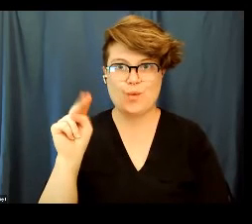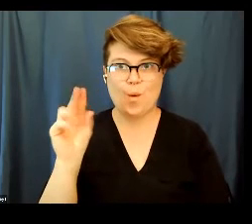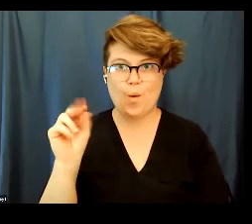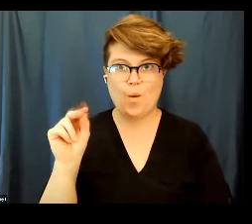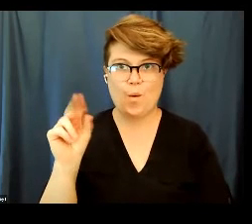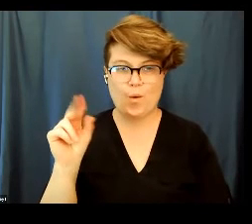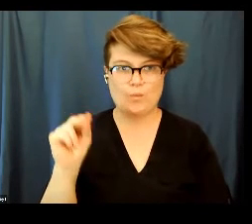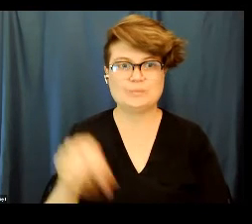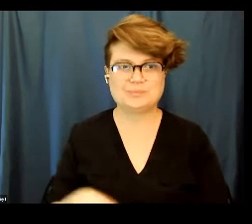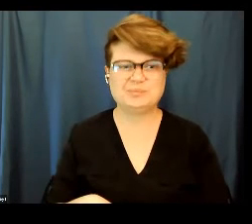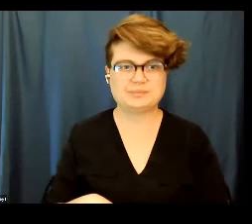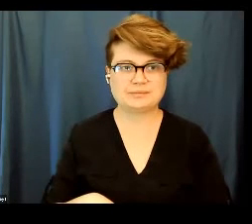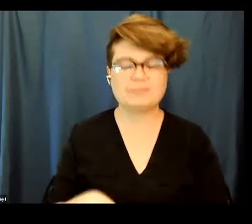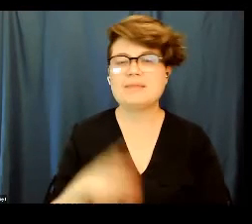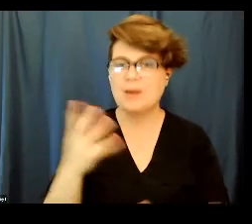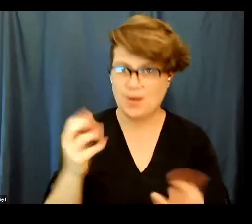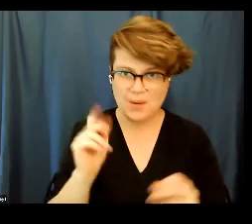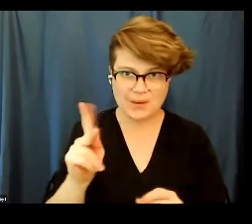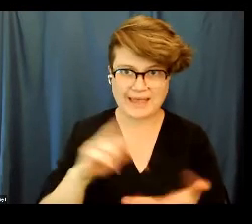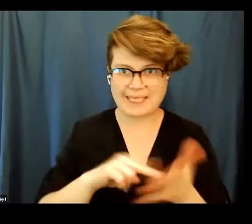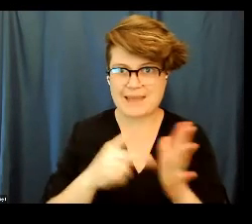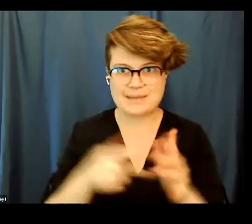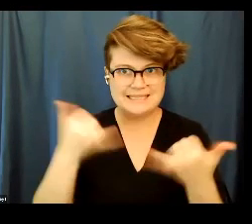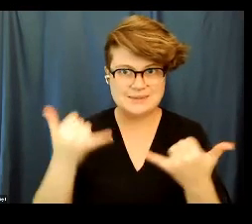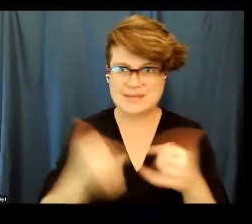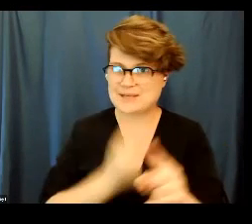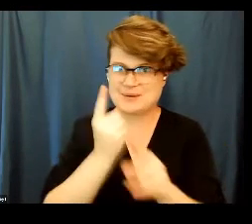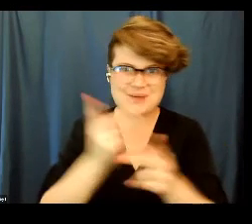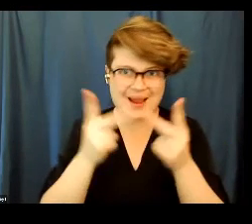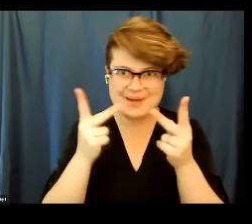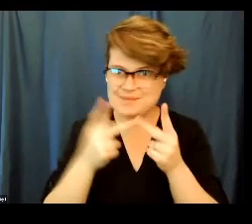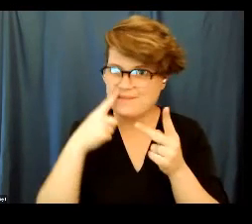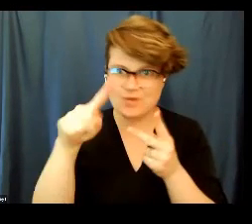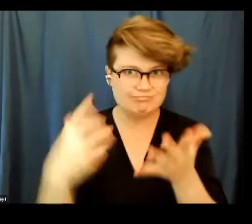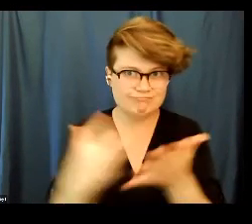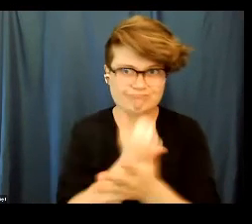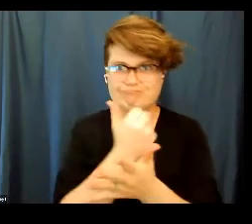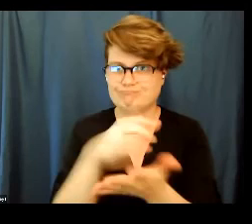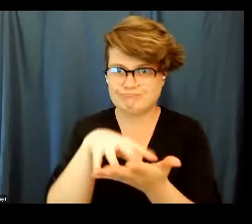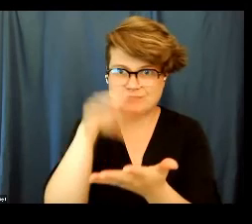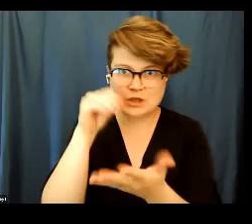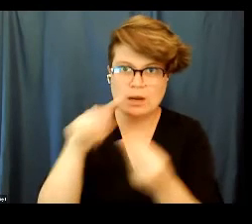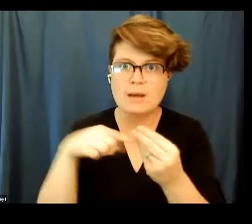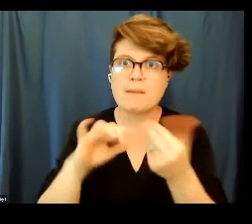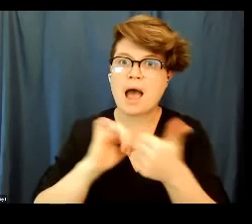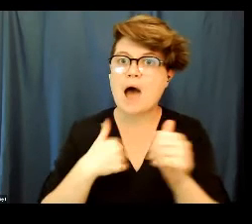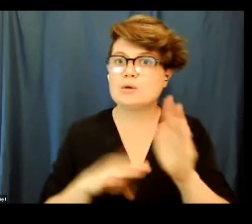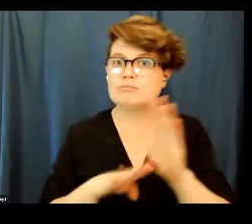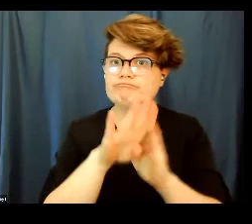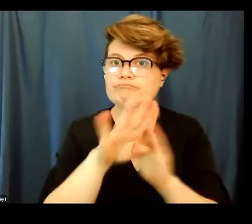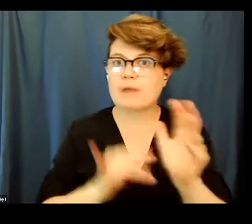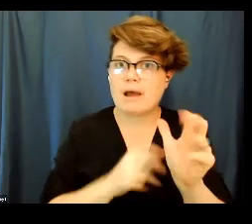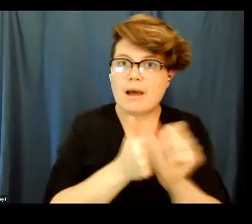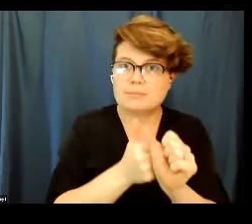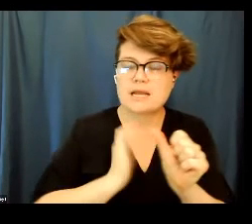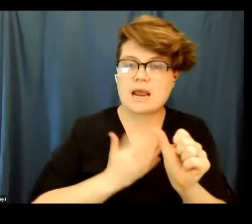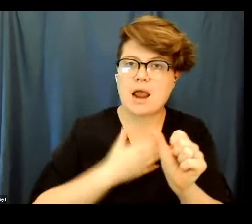So you're in the right place today. We're going to really figure out what we can do to update our SART protocols.